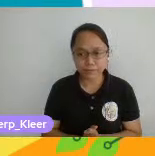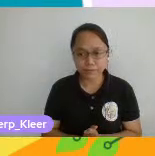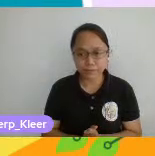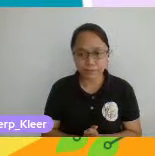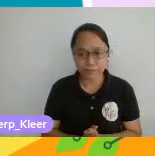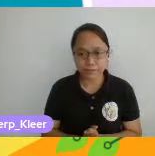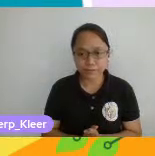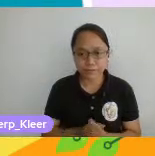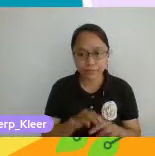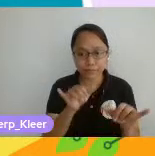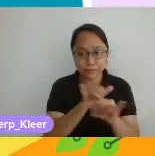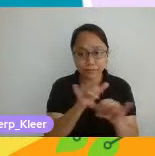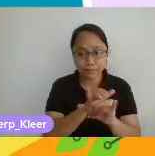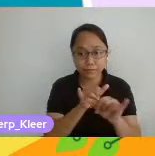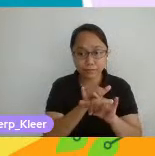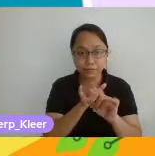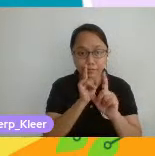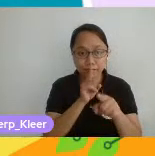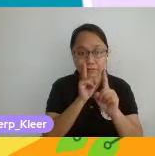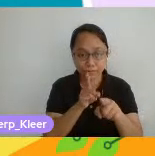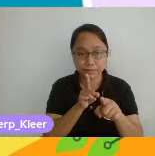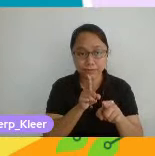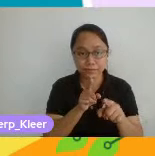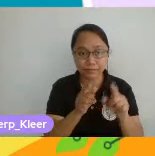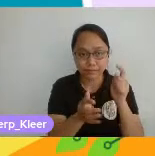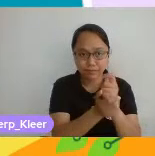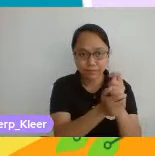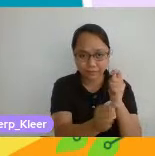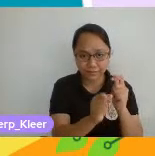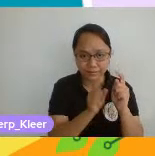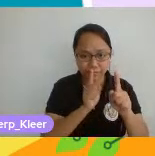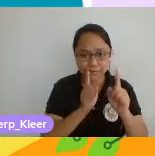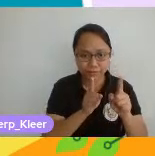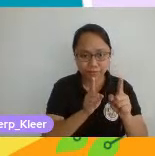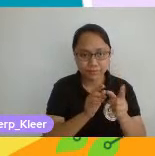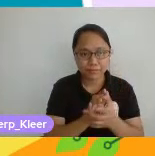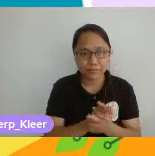Pwede pong Dole or pwede din pong from TESDA po?